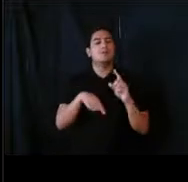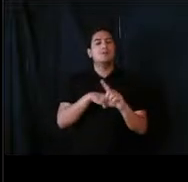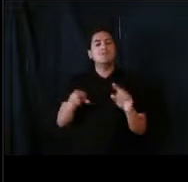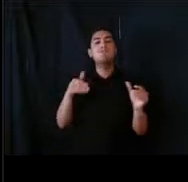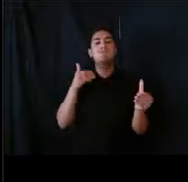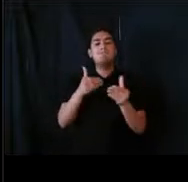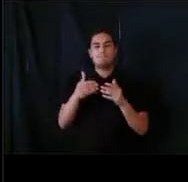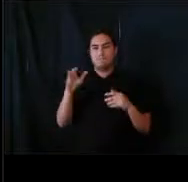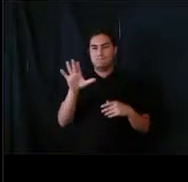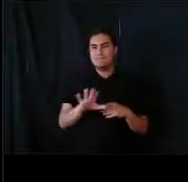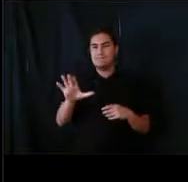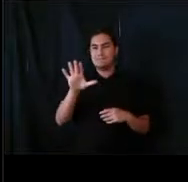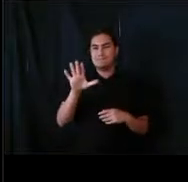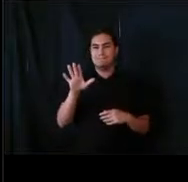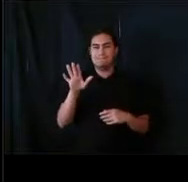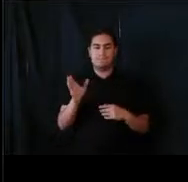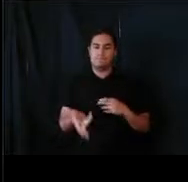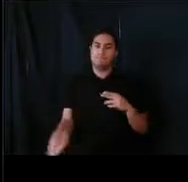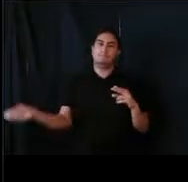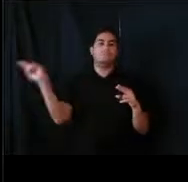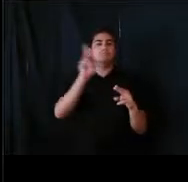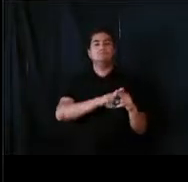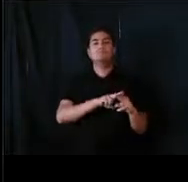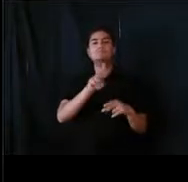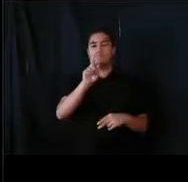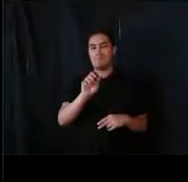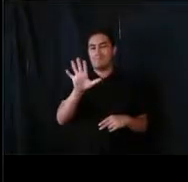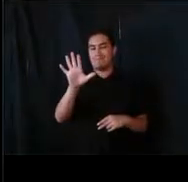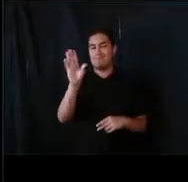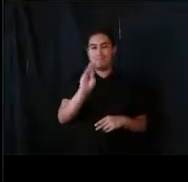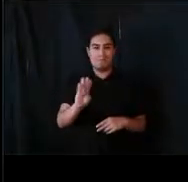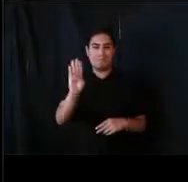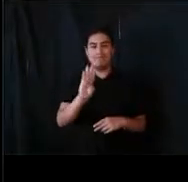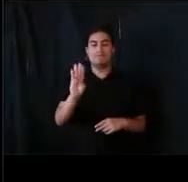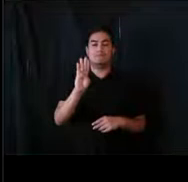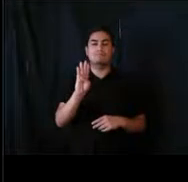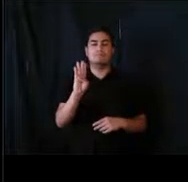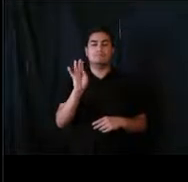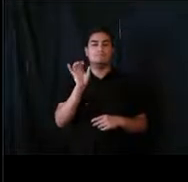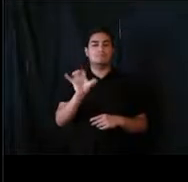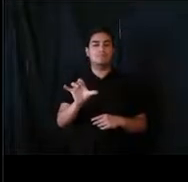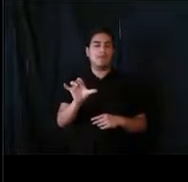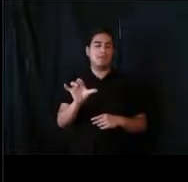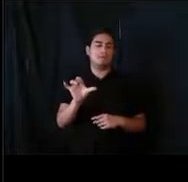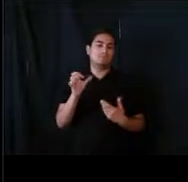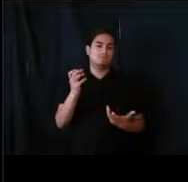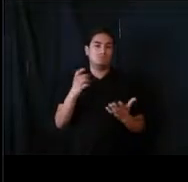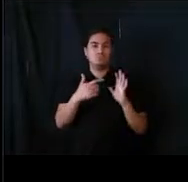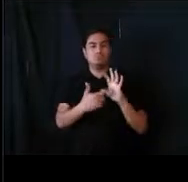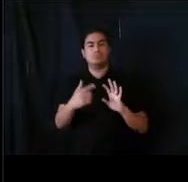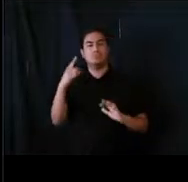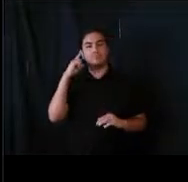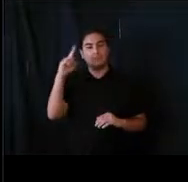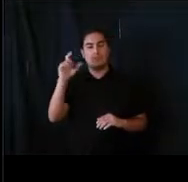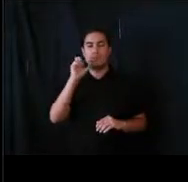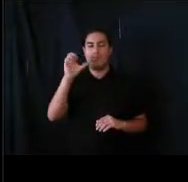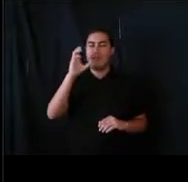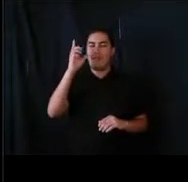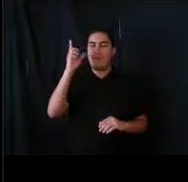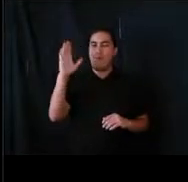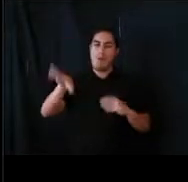1.5 billion dollar increase in allocation capacity towards the end of the year that accounts for um not quite half of that gap